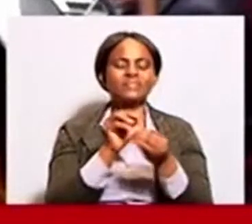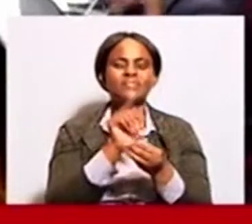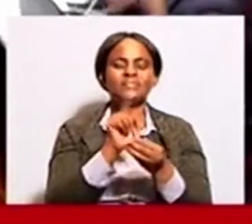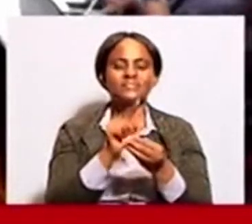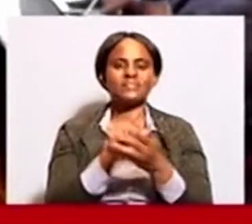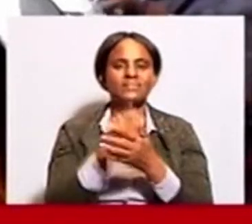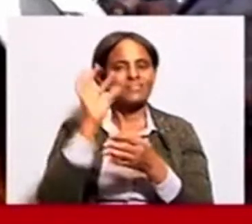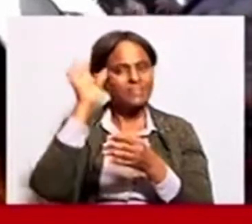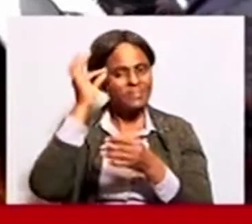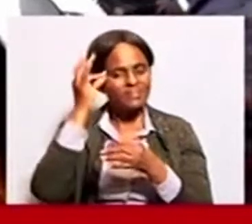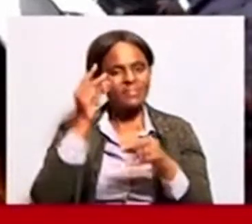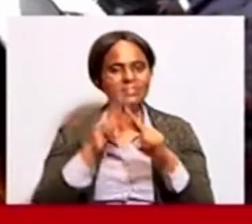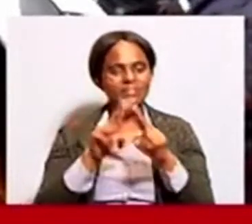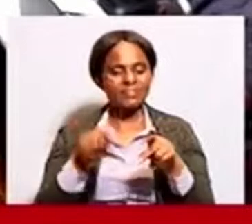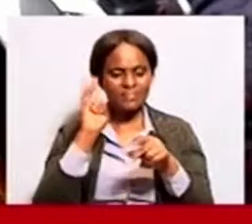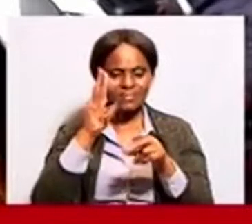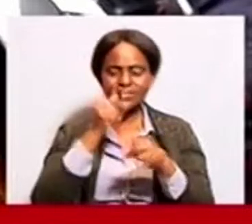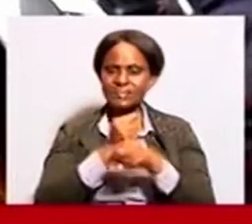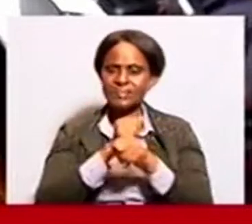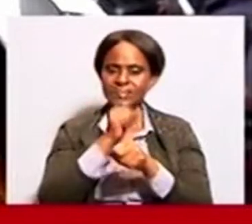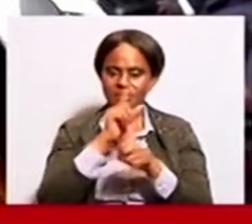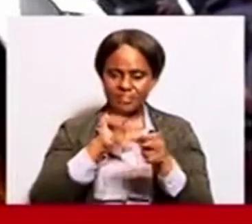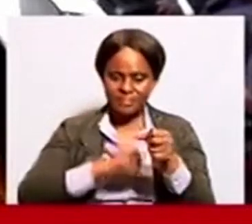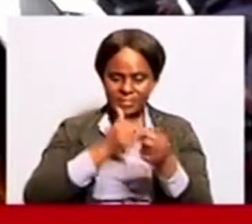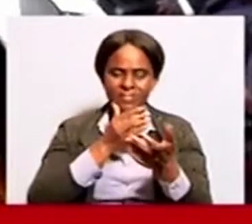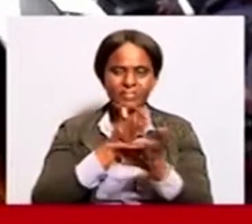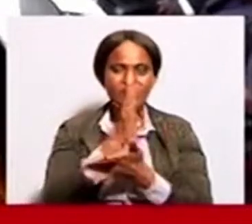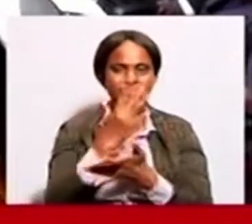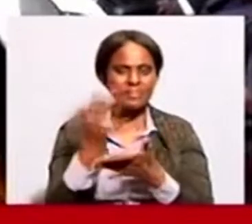Well noted, Chair. We ensure that we do the right thing.